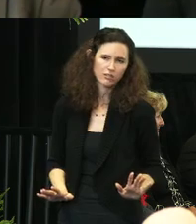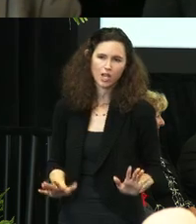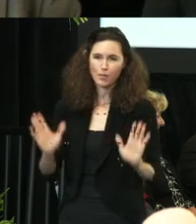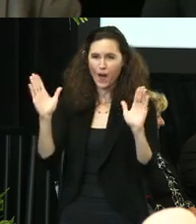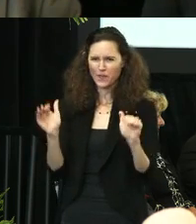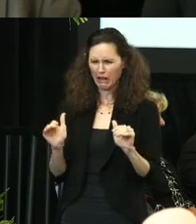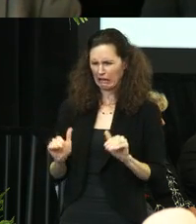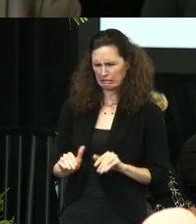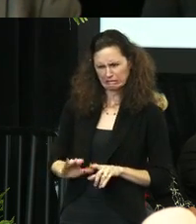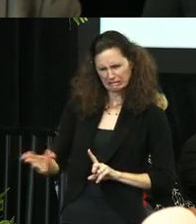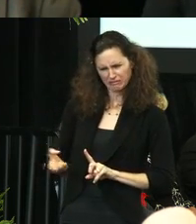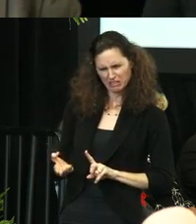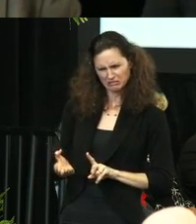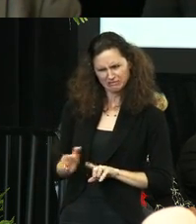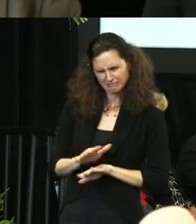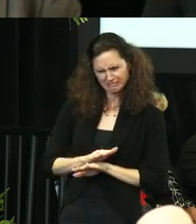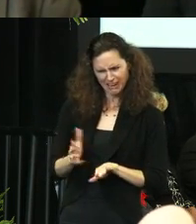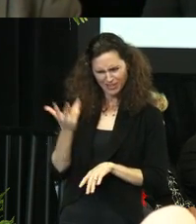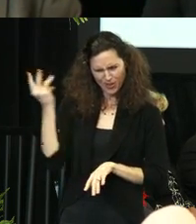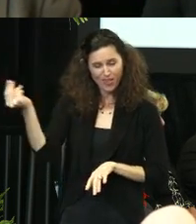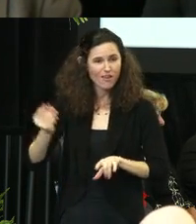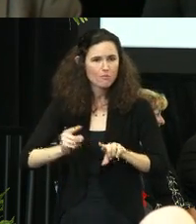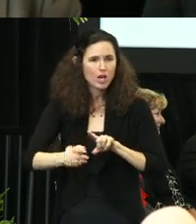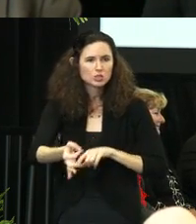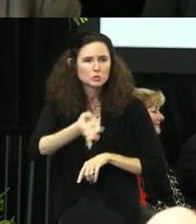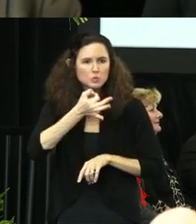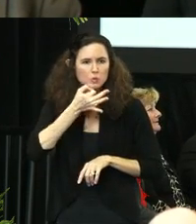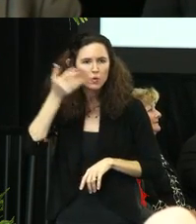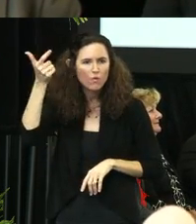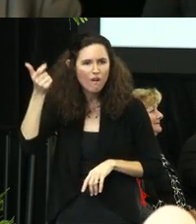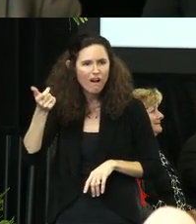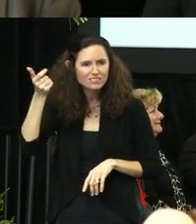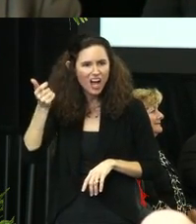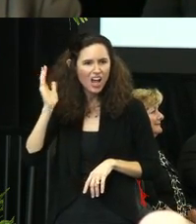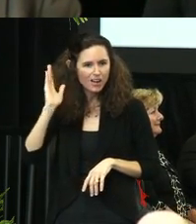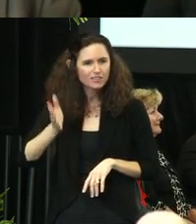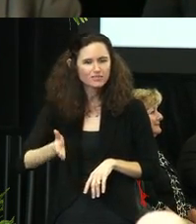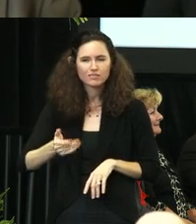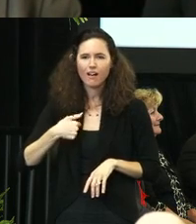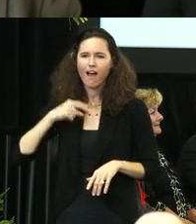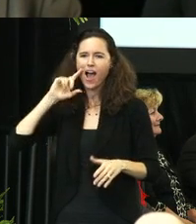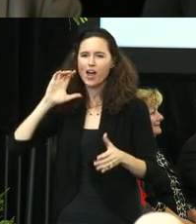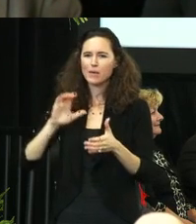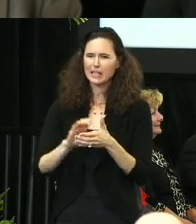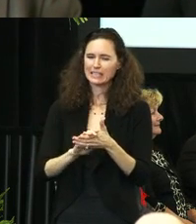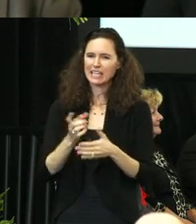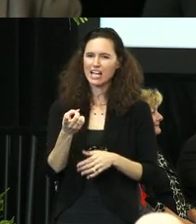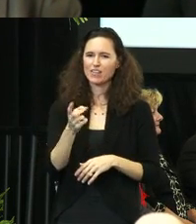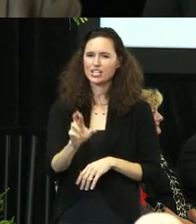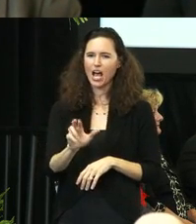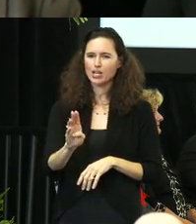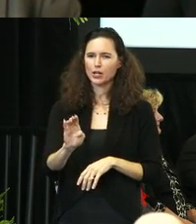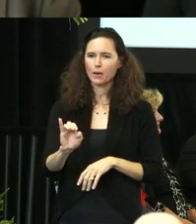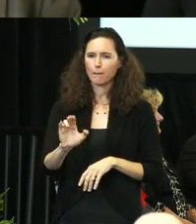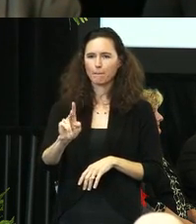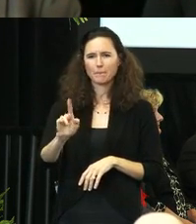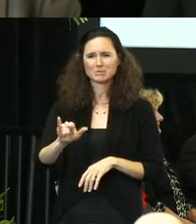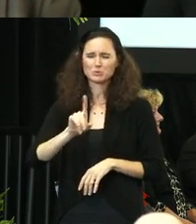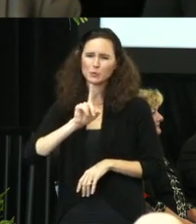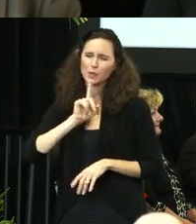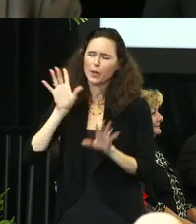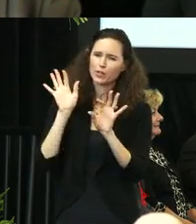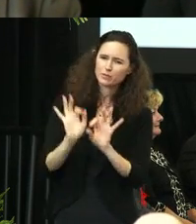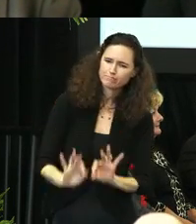hopefully I could have talked her out of it, but she will be retiring. I believe Dr. Bilski has been critically instrumental